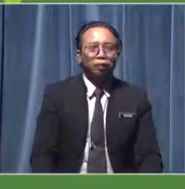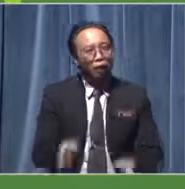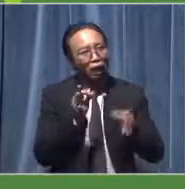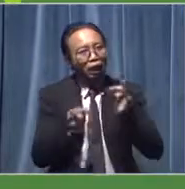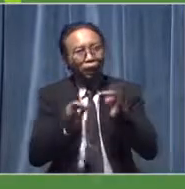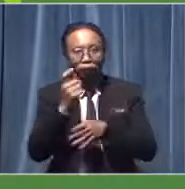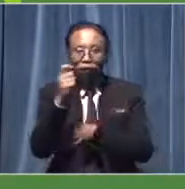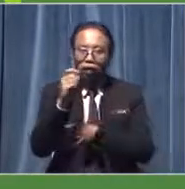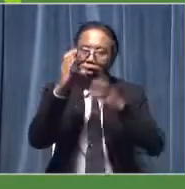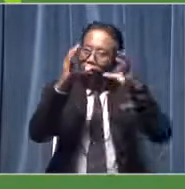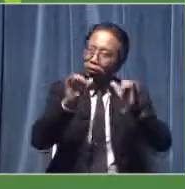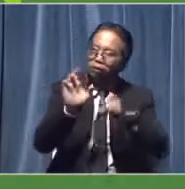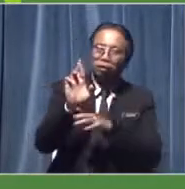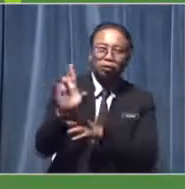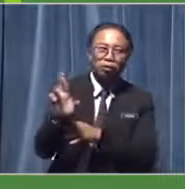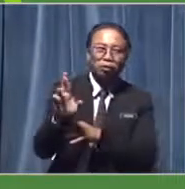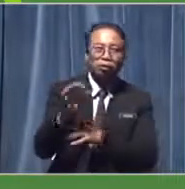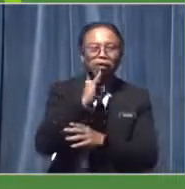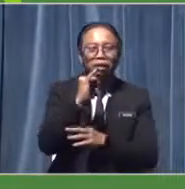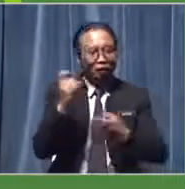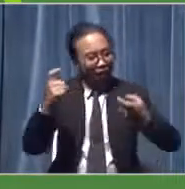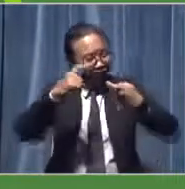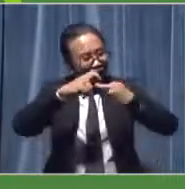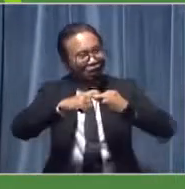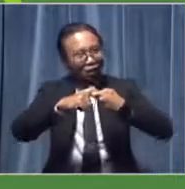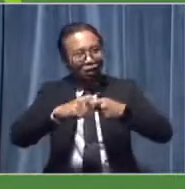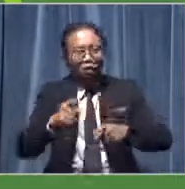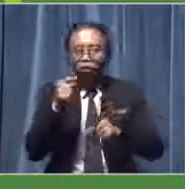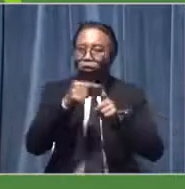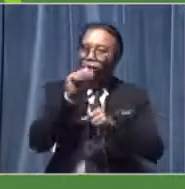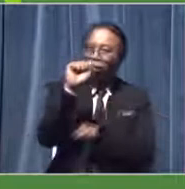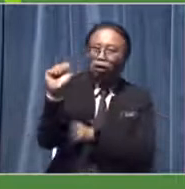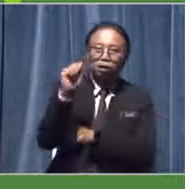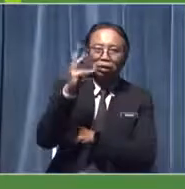If the capacitor is connected to a